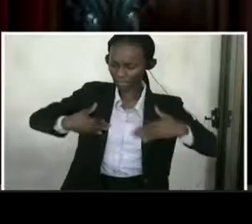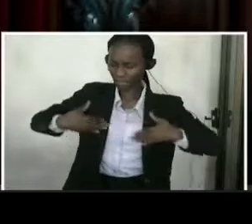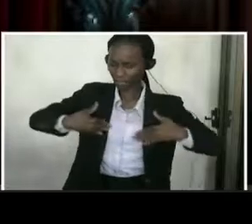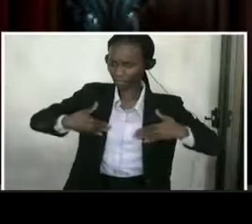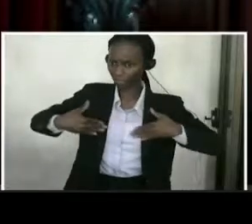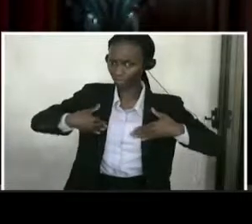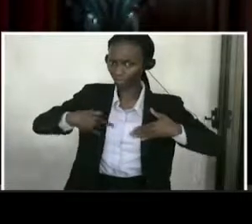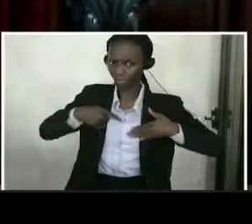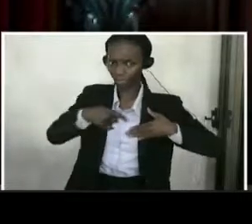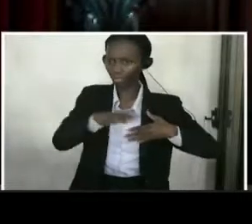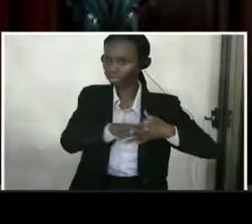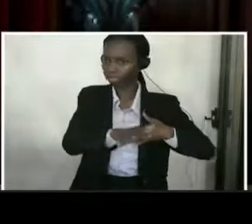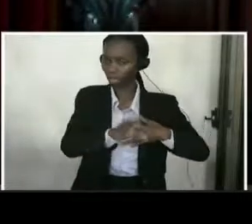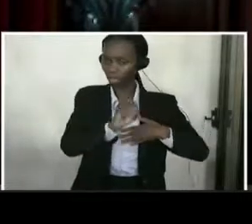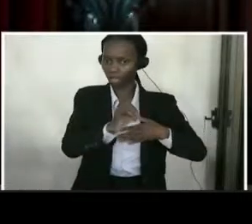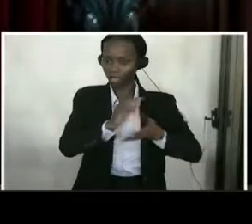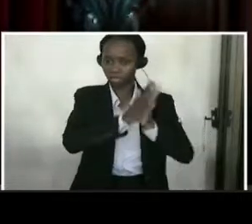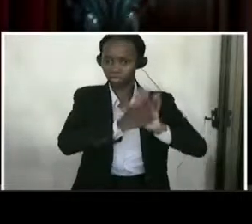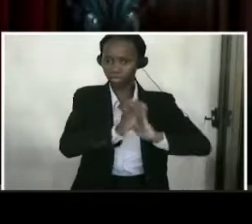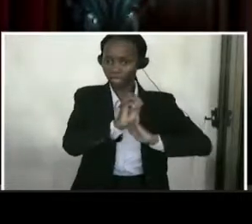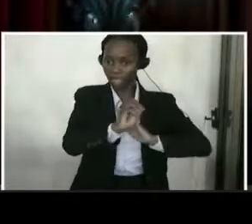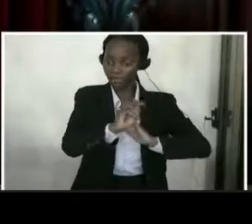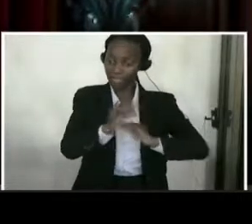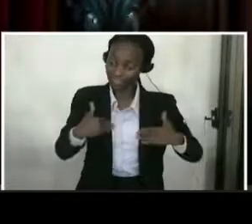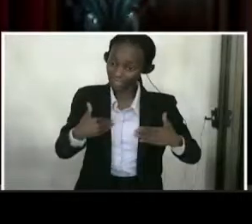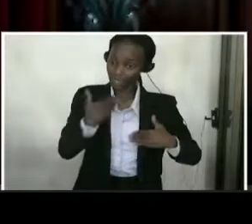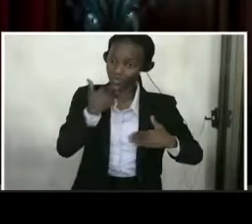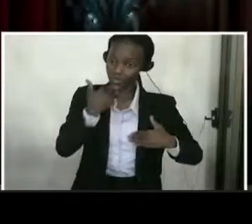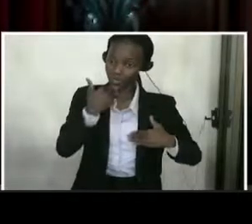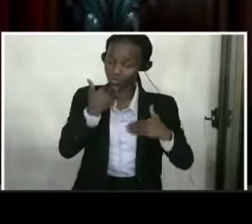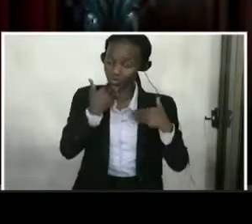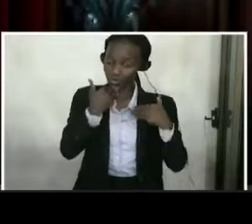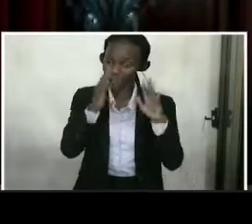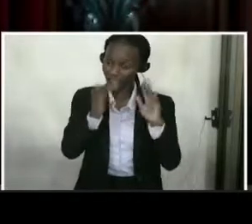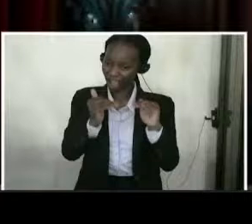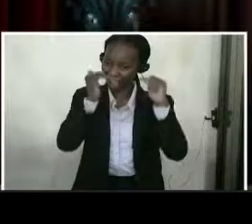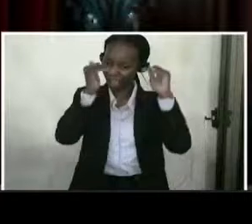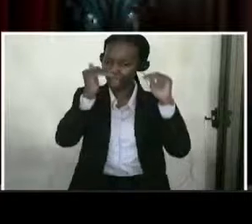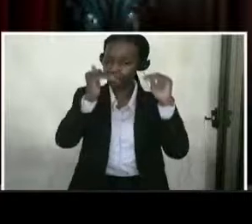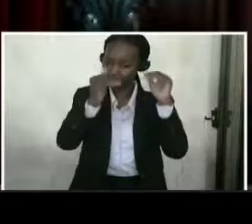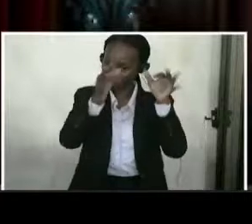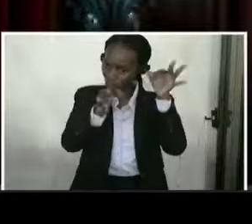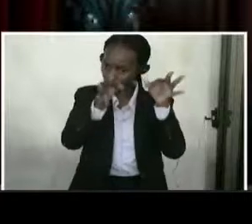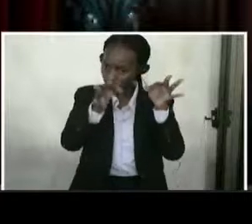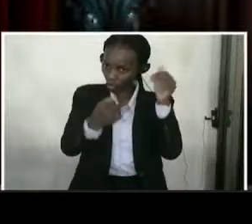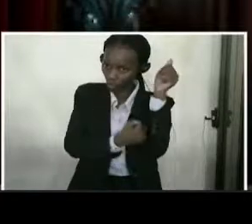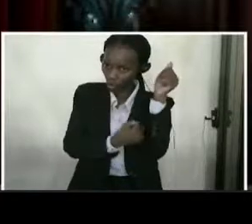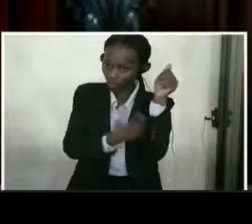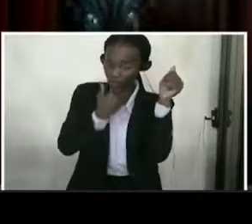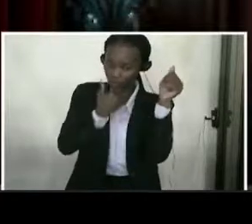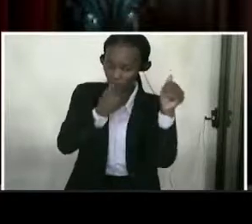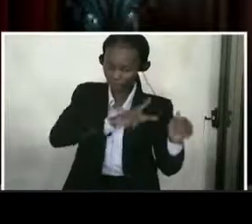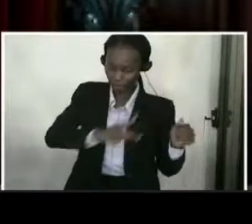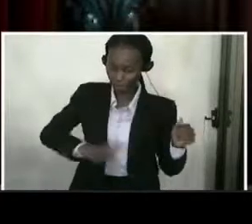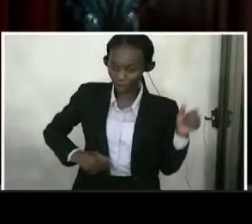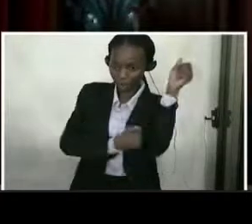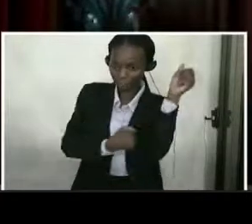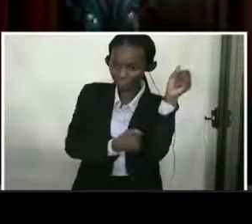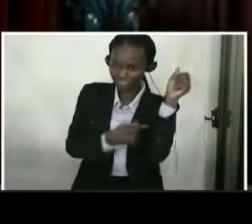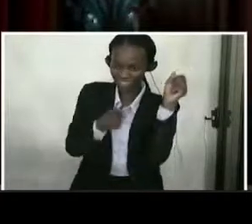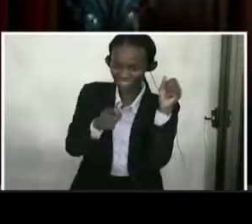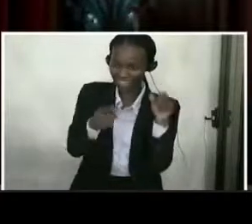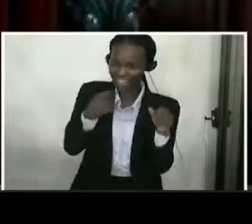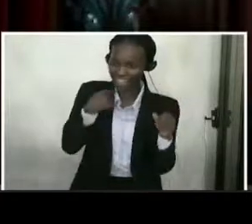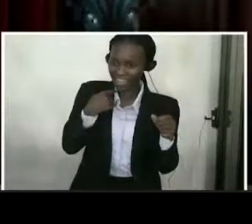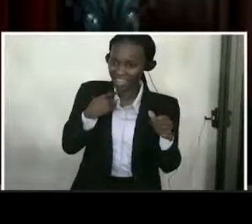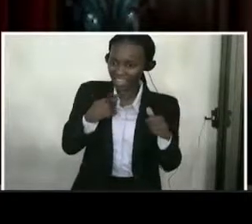highest political office in KwaZulu-Natal cannot even enforce consequence management. Officials who stole public